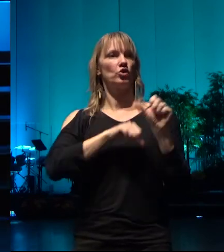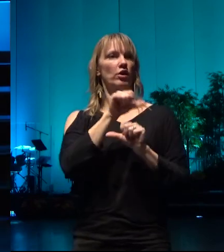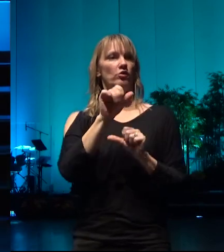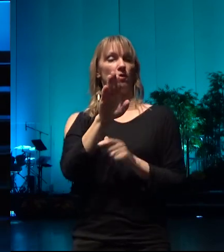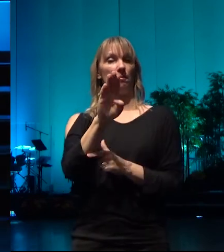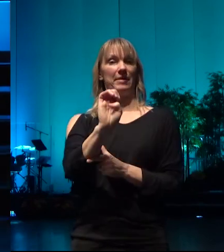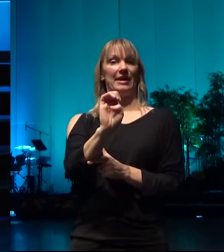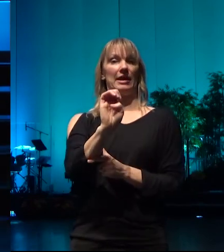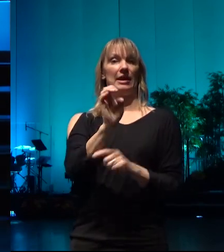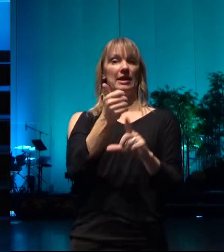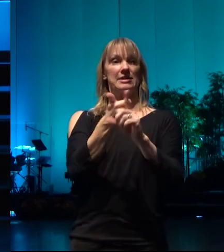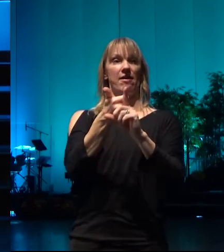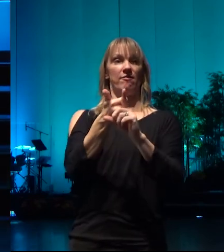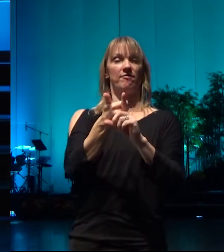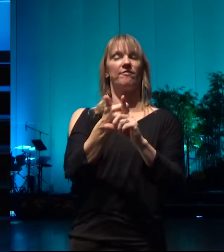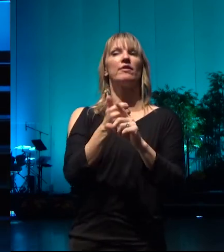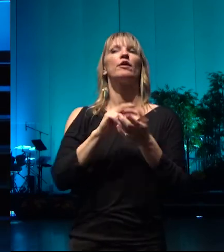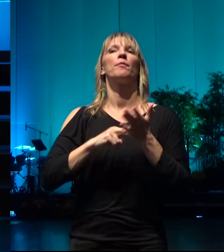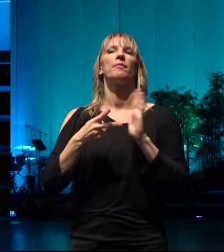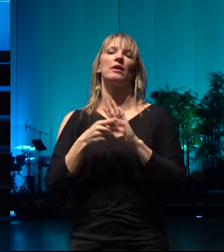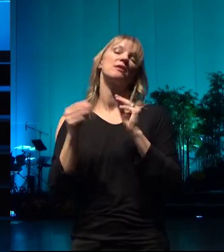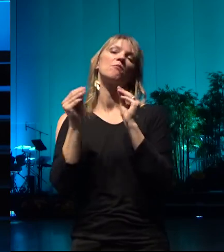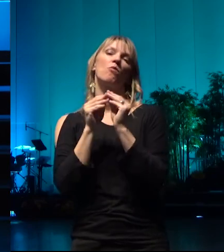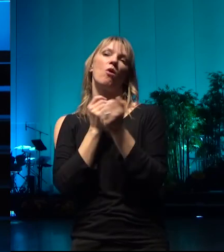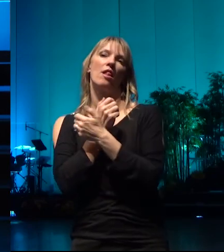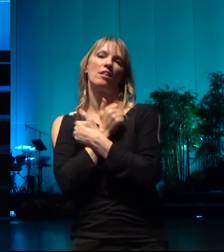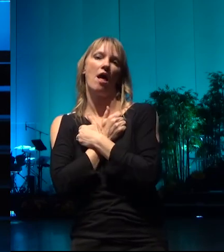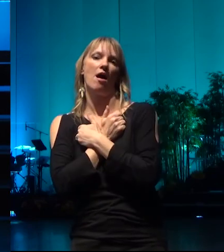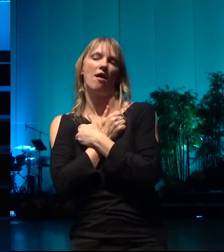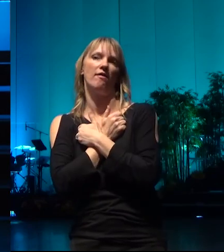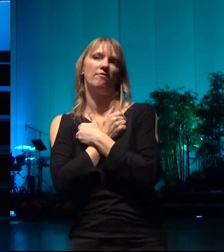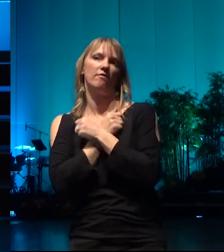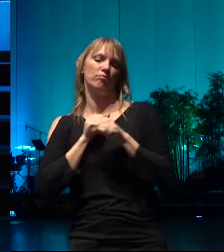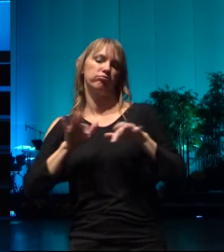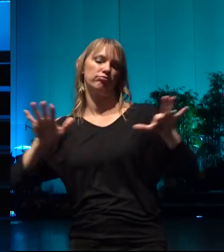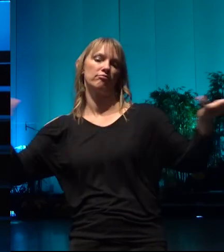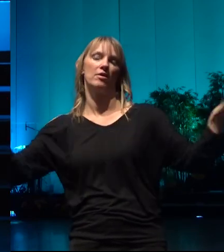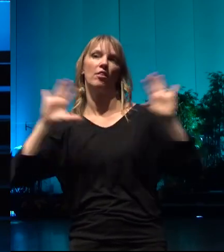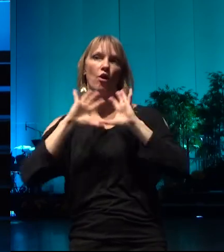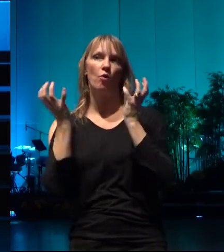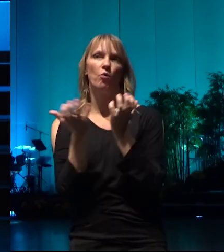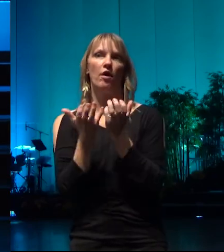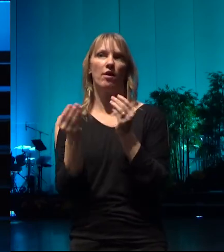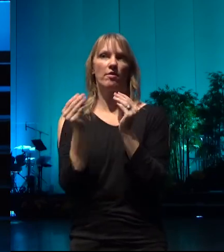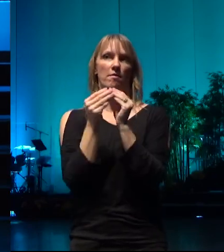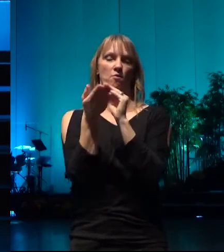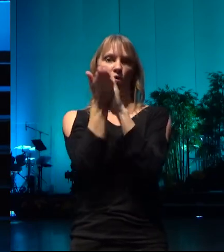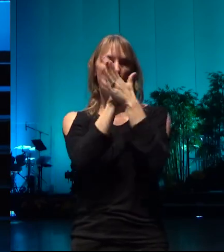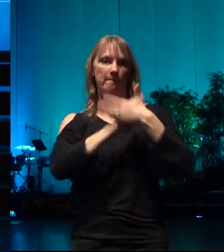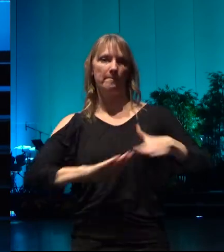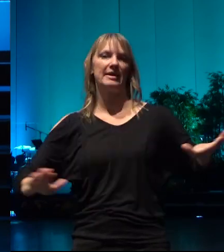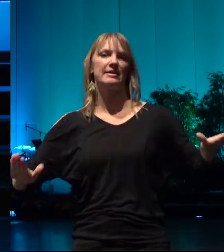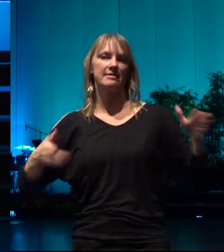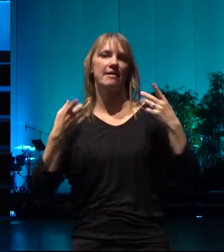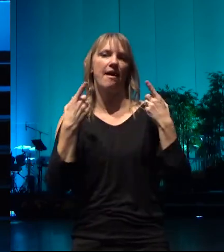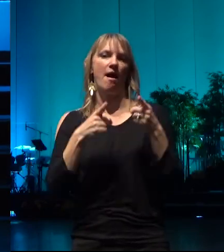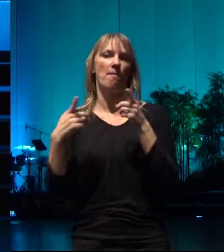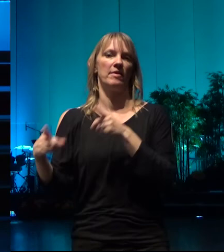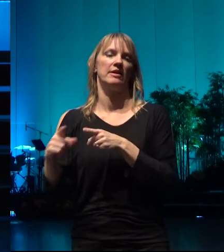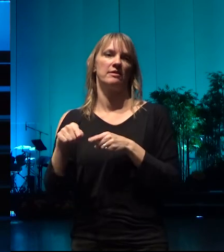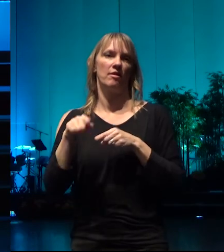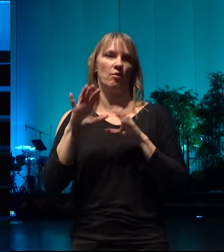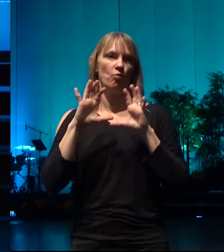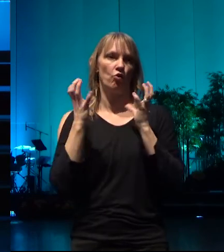On September 7th, my wonderful mother, who's here today, hi Mama, Linda, and I were with her